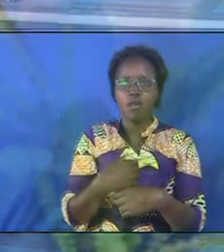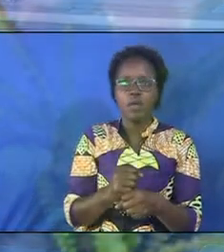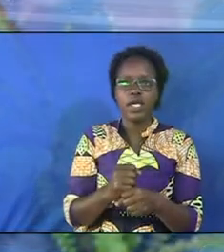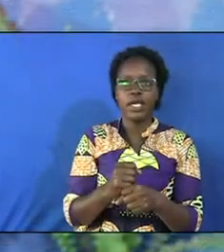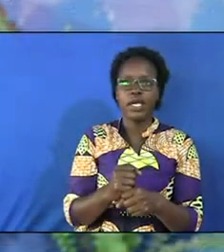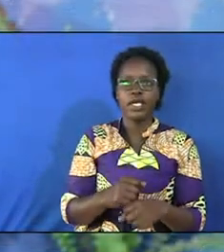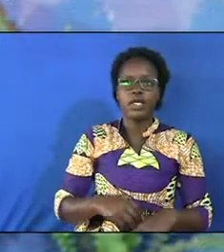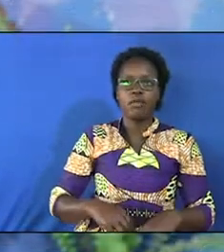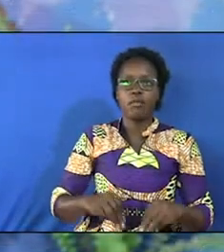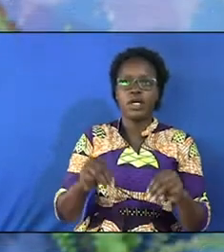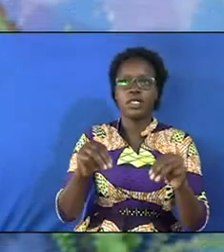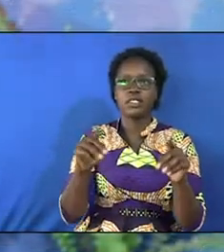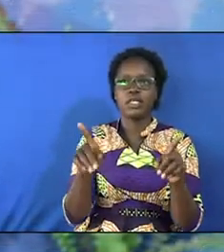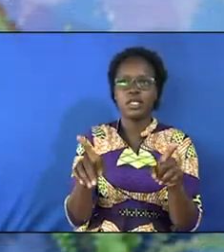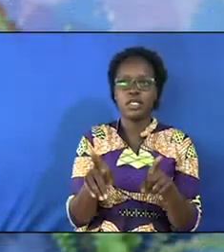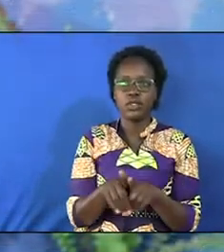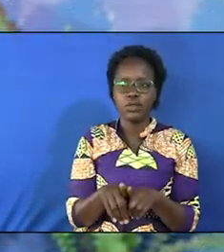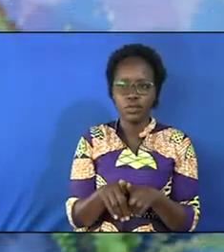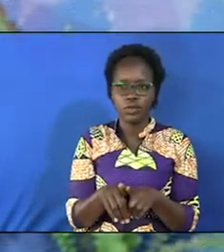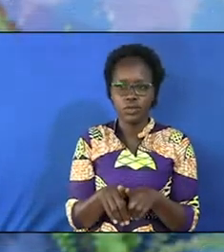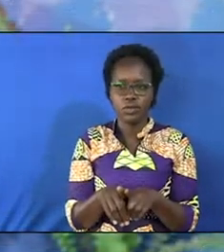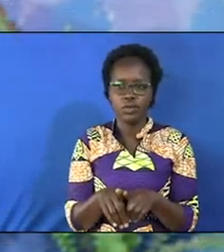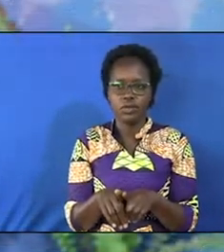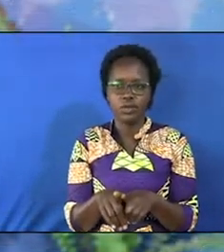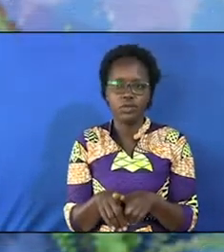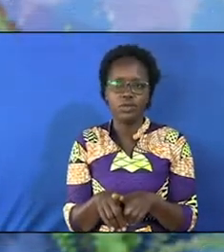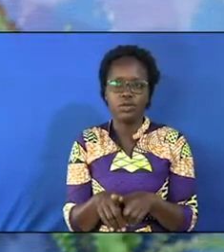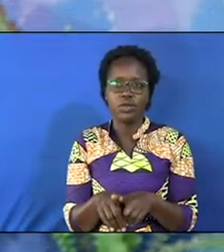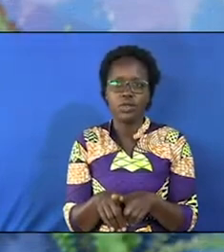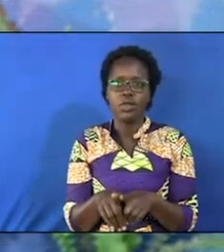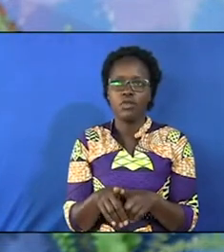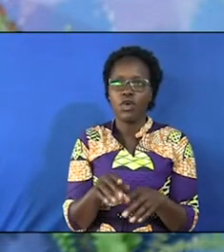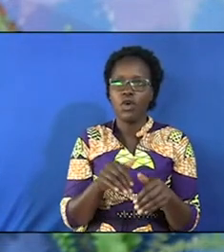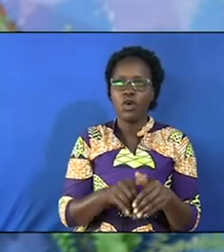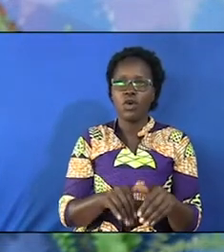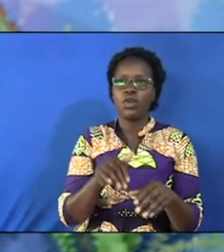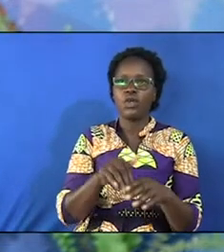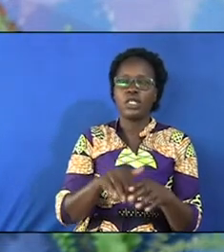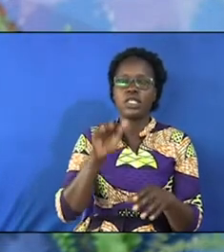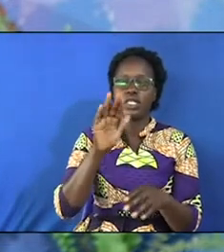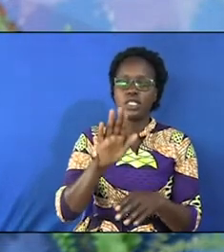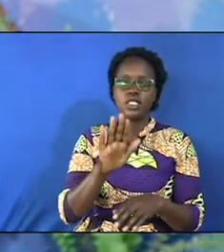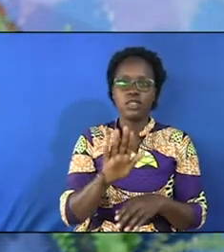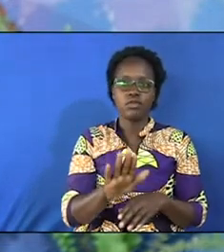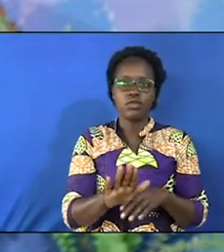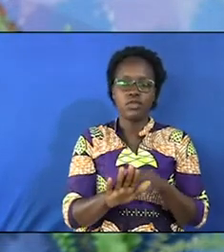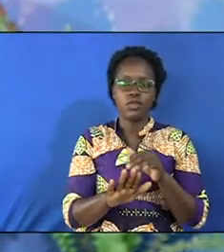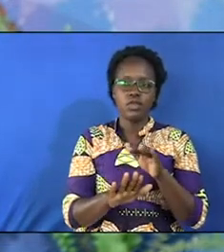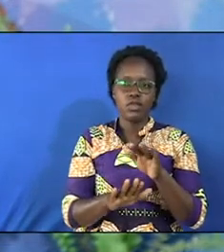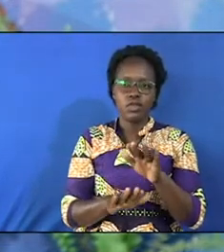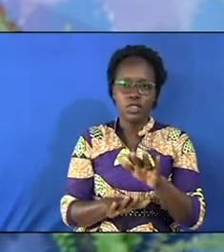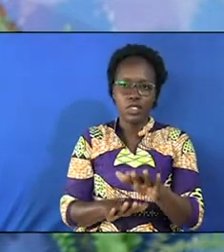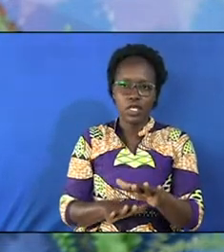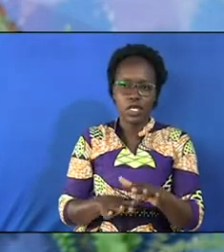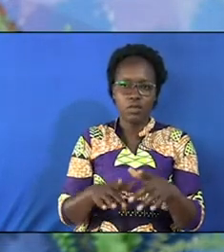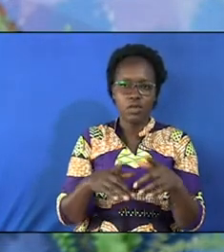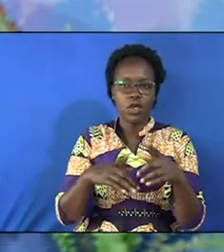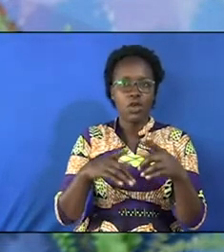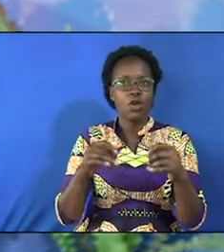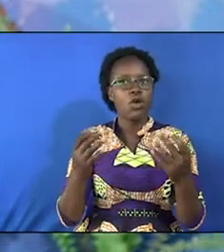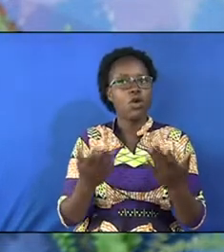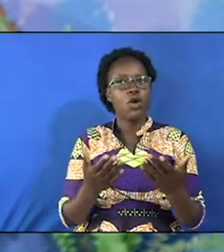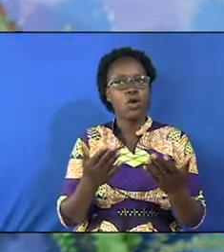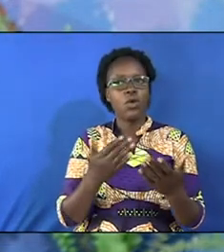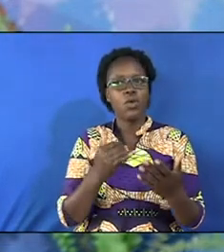Savior, serve him as the true. Follow in his